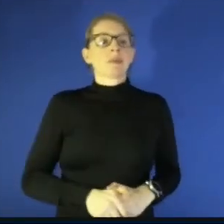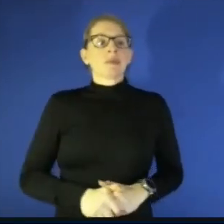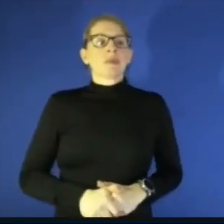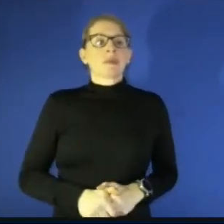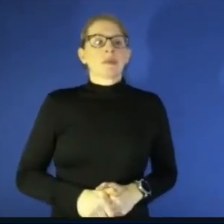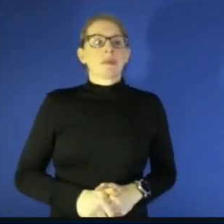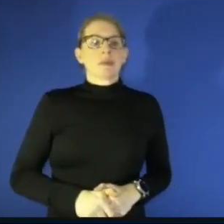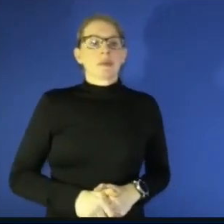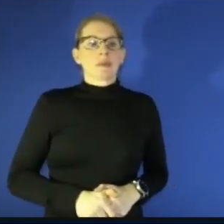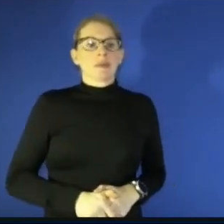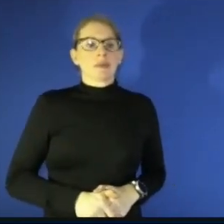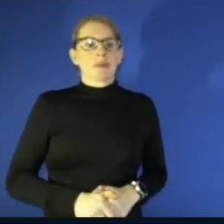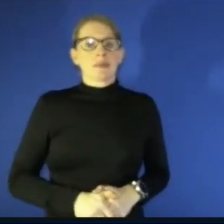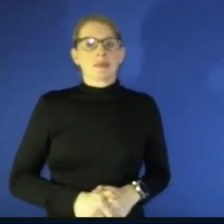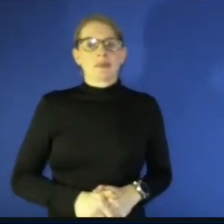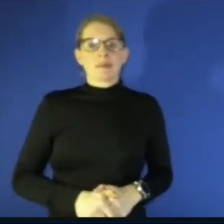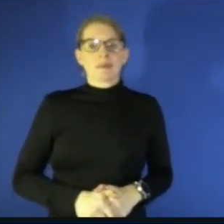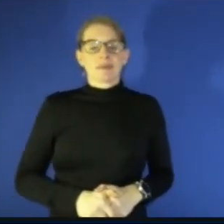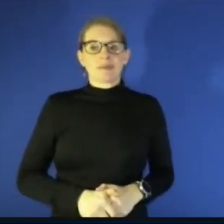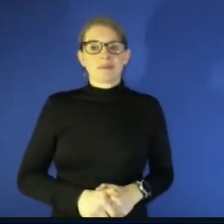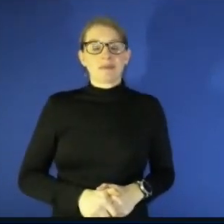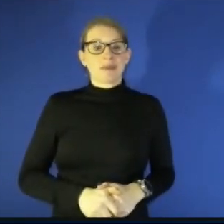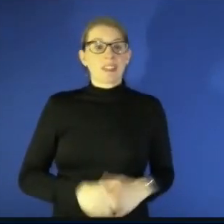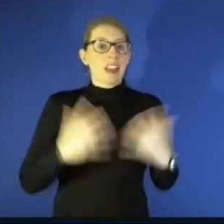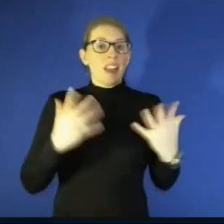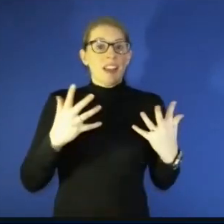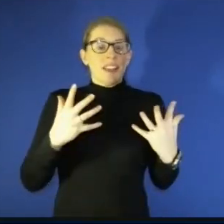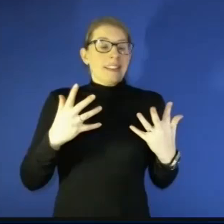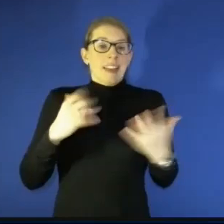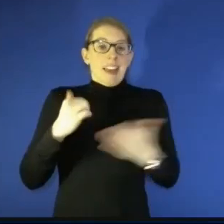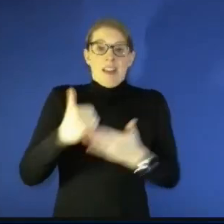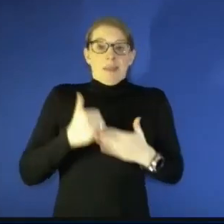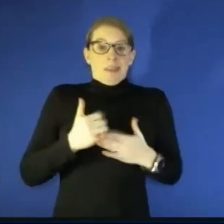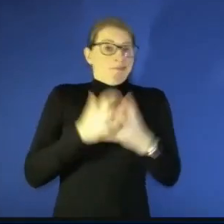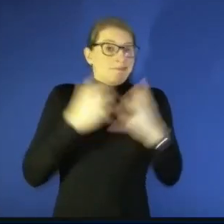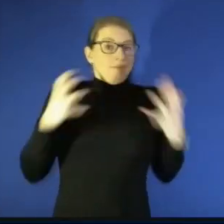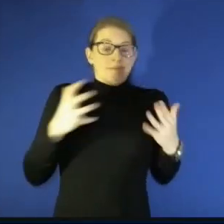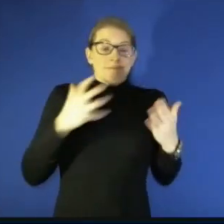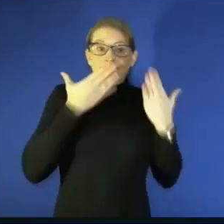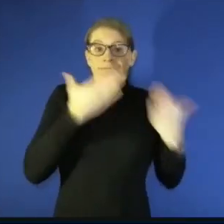have brought so much for us, and we can't thank you enough.